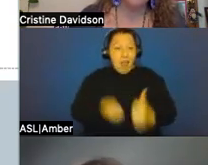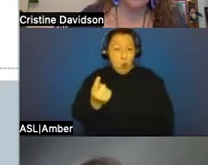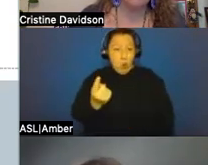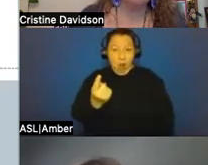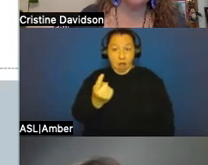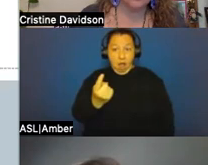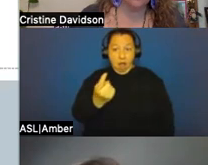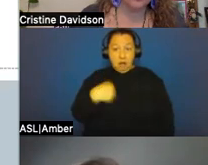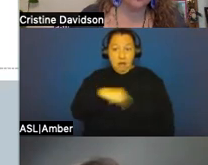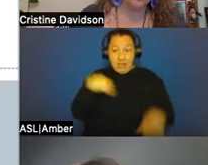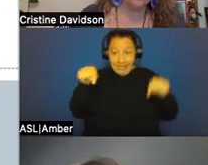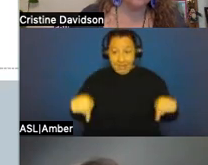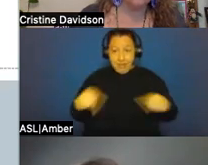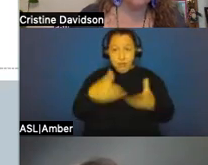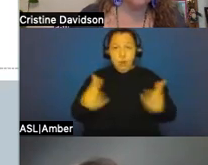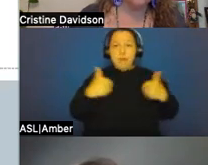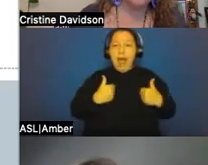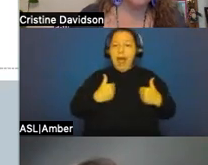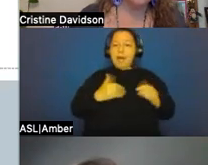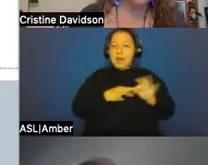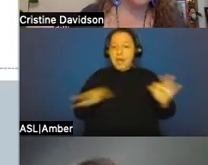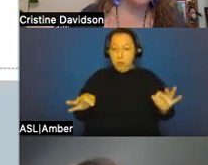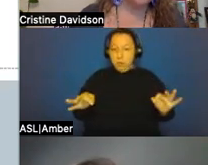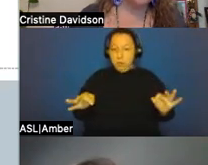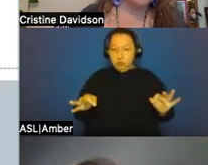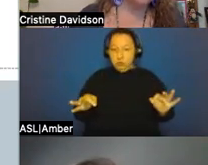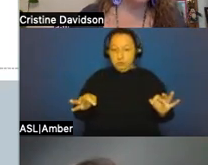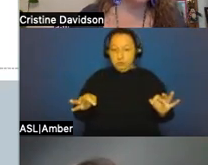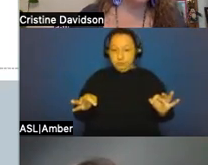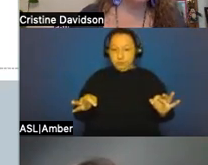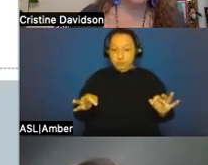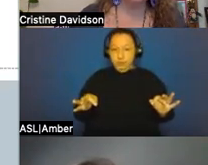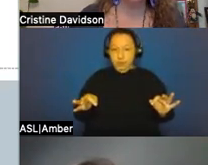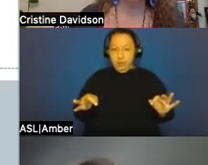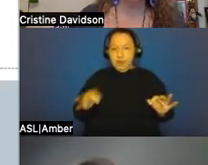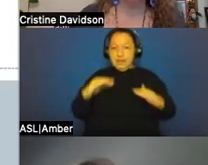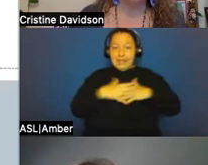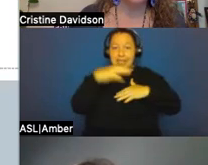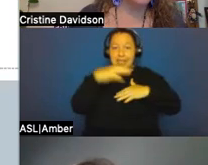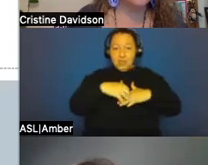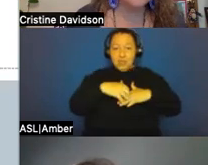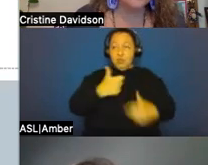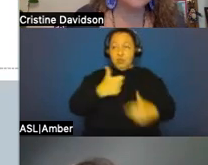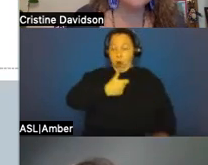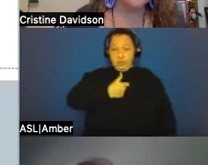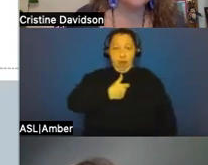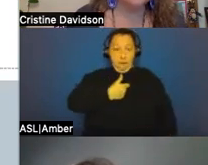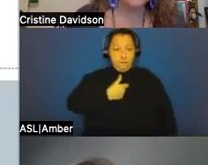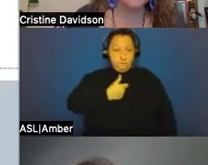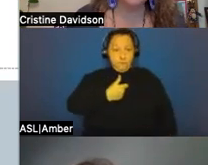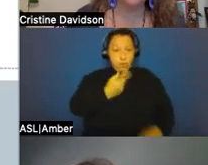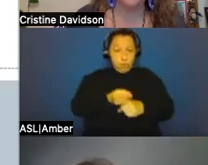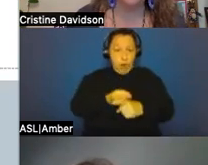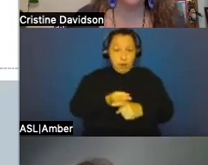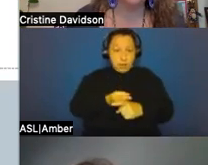room have a language that is indigenous to us in addition to